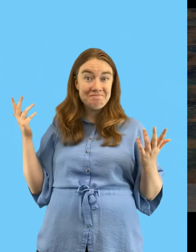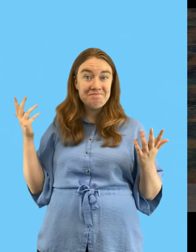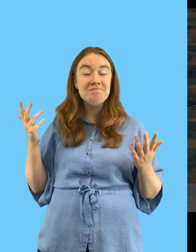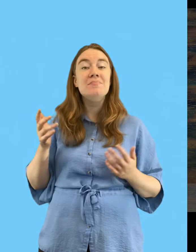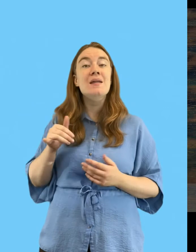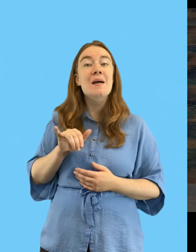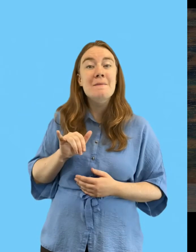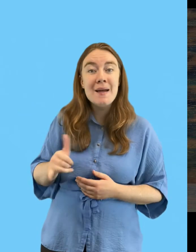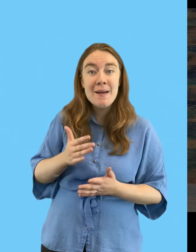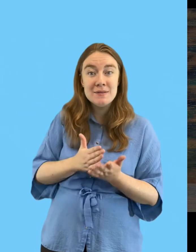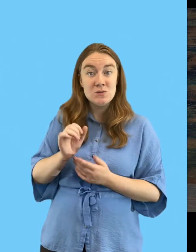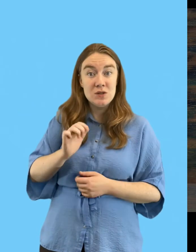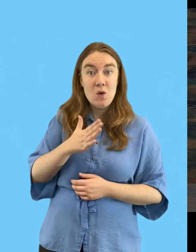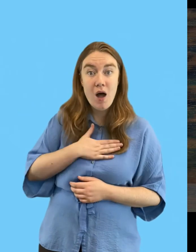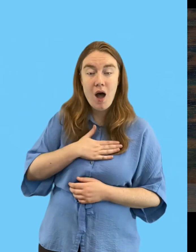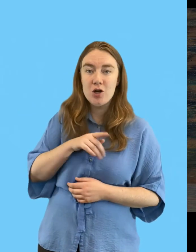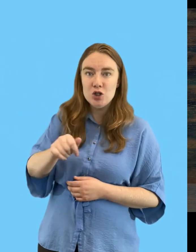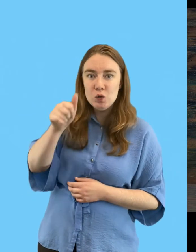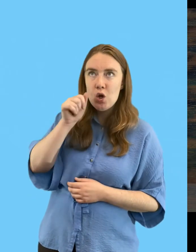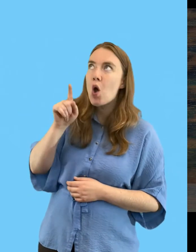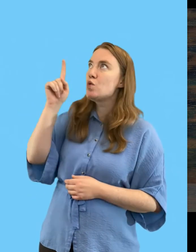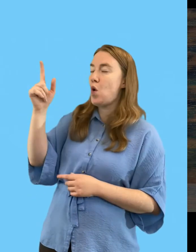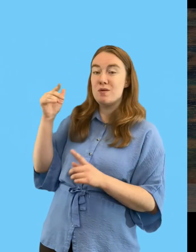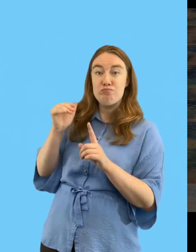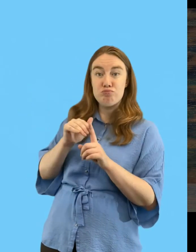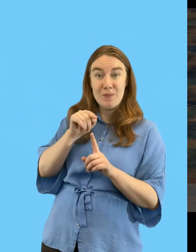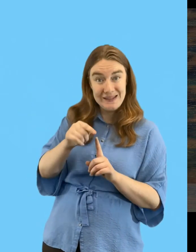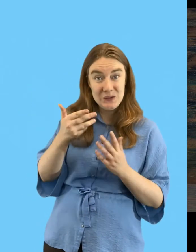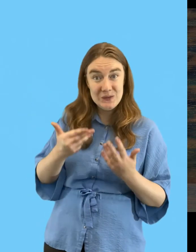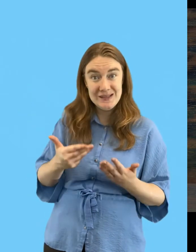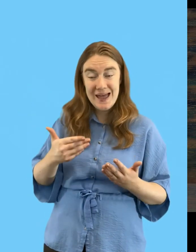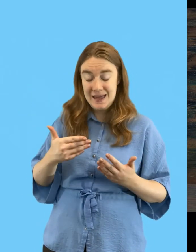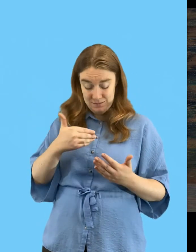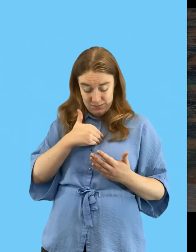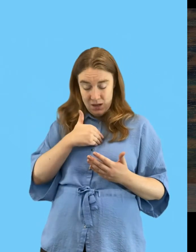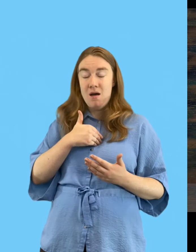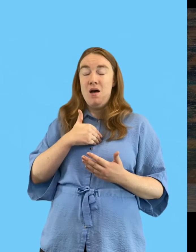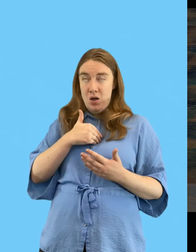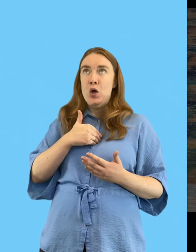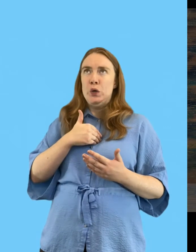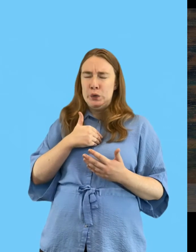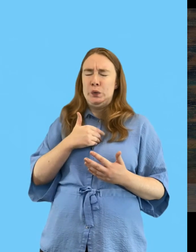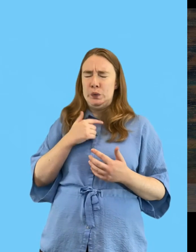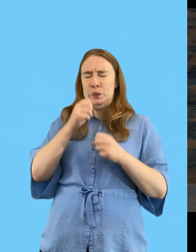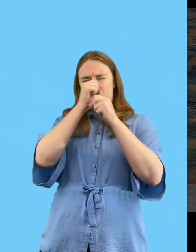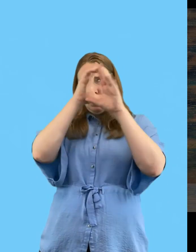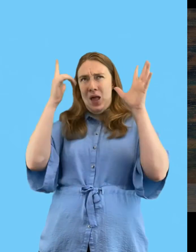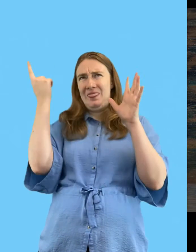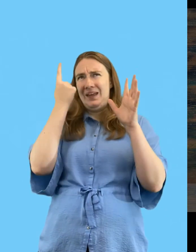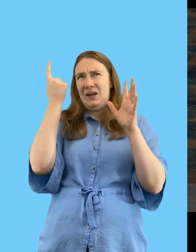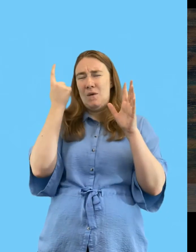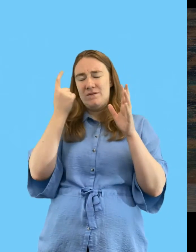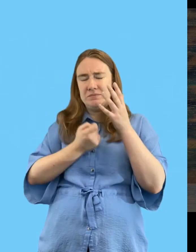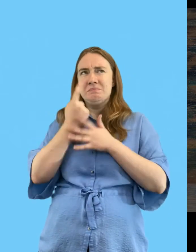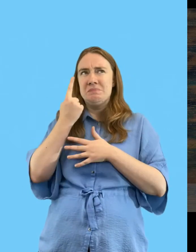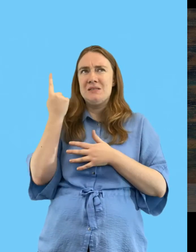And perhaps in your heart, you know that God is prompting you today, convicting you perhaps today,